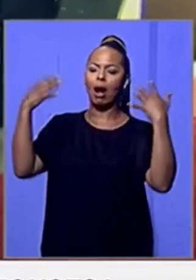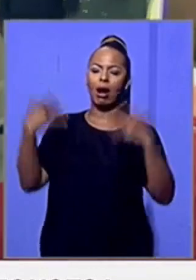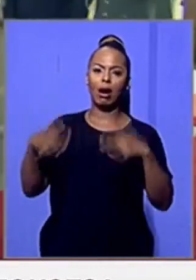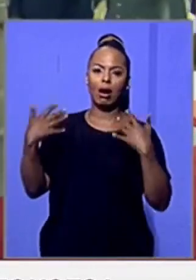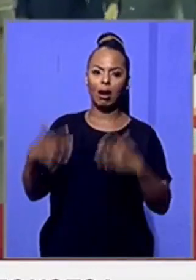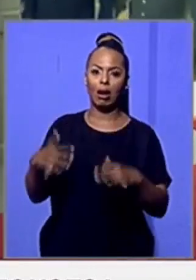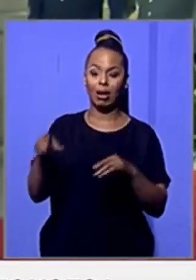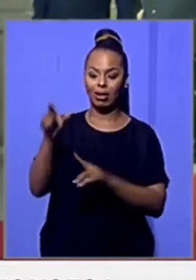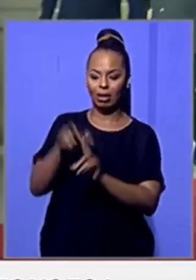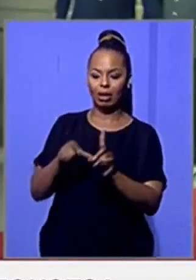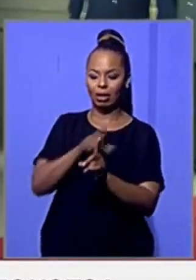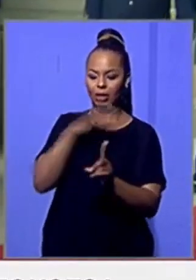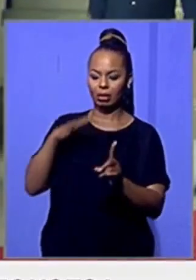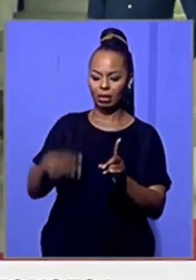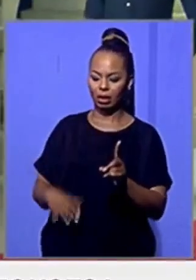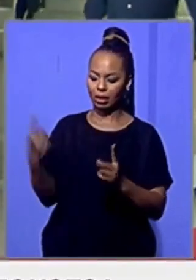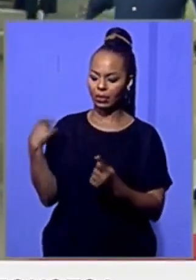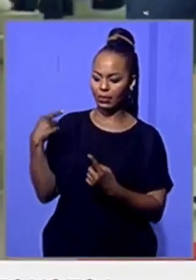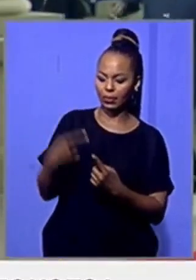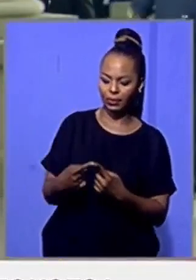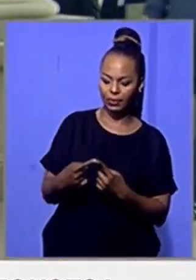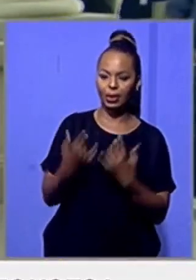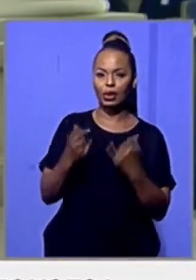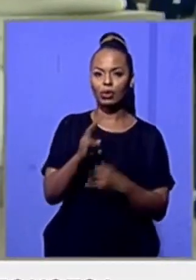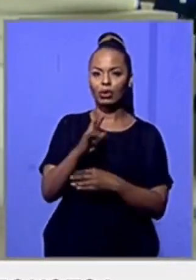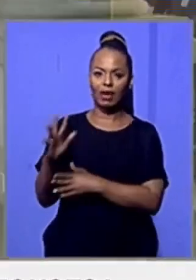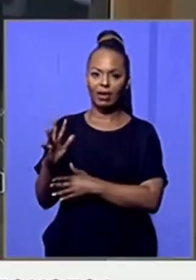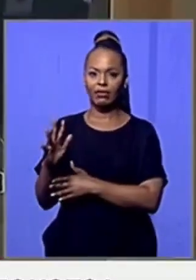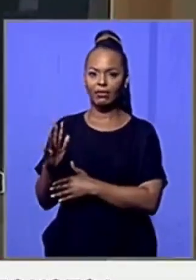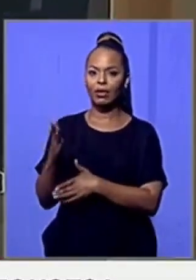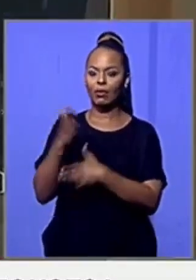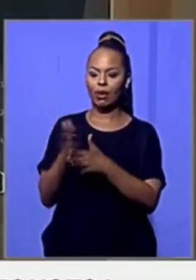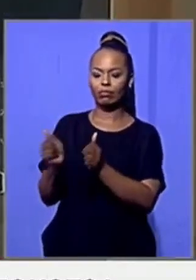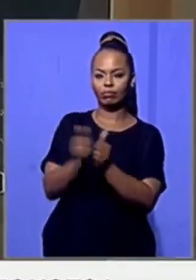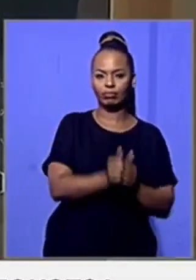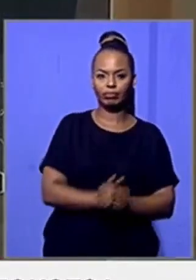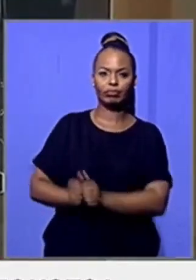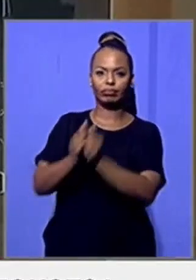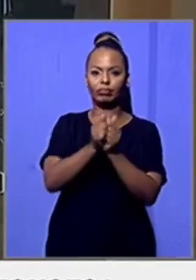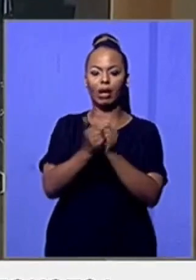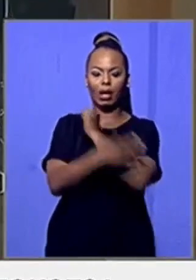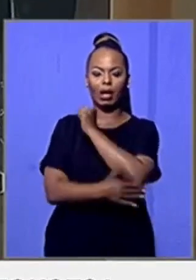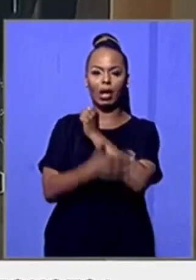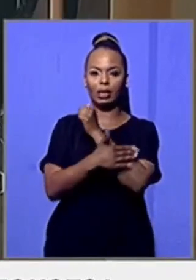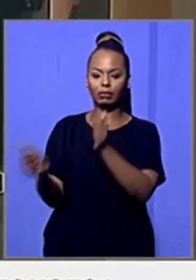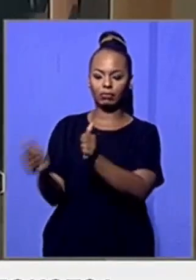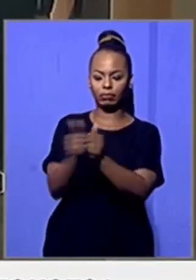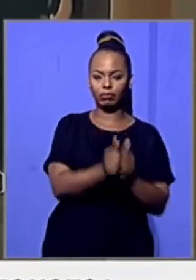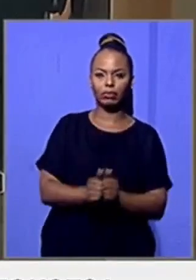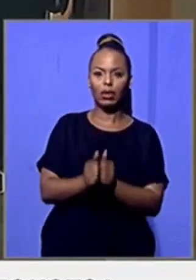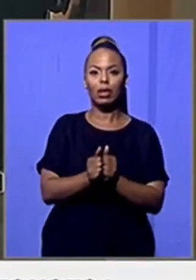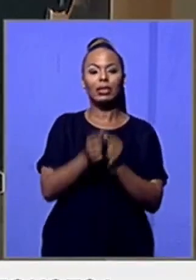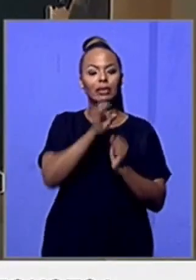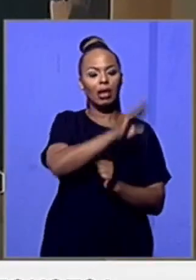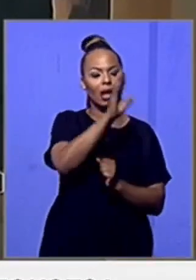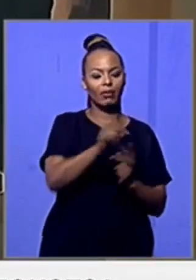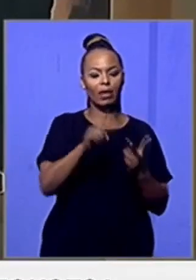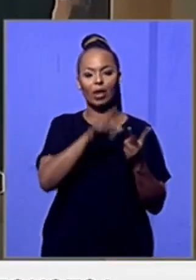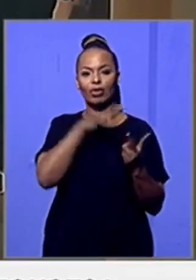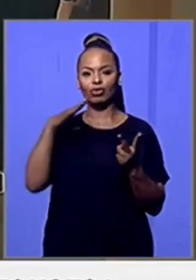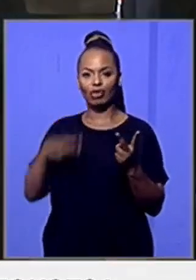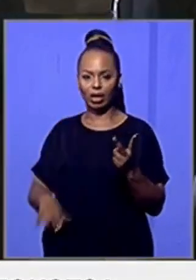le tsamaelana le dingwaga di le 25 tsa botsalano jwa sediplomati magareng ga Afrika Borwa le China. Mo